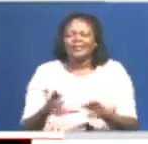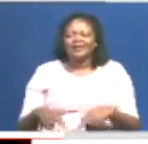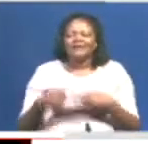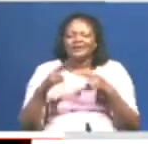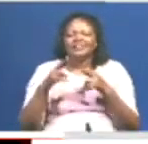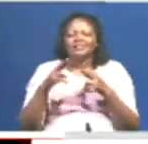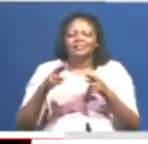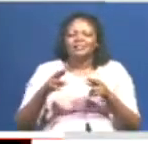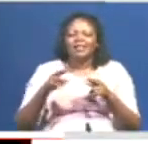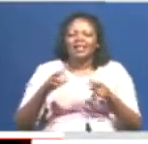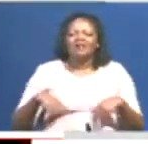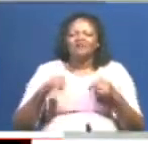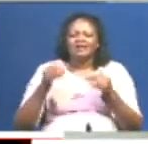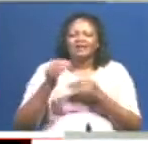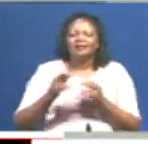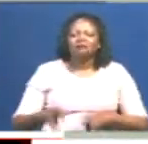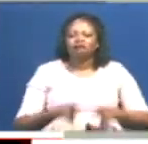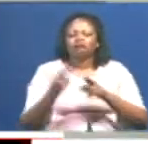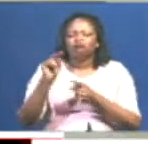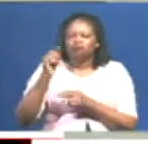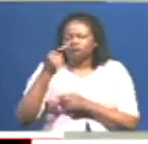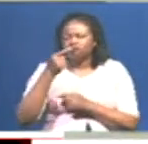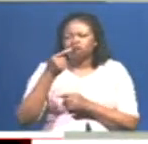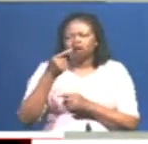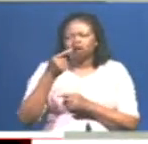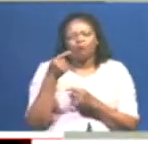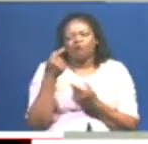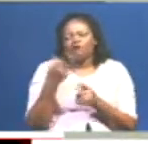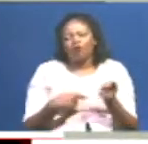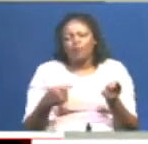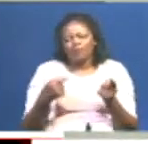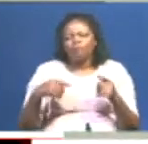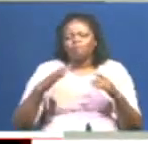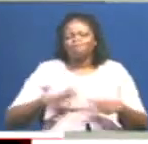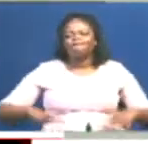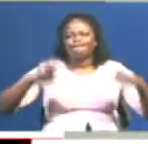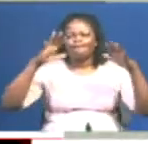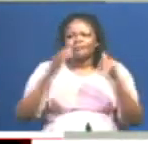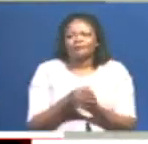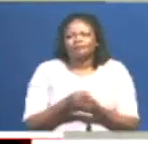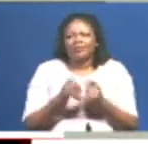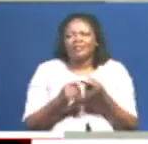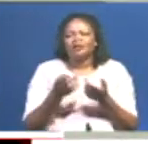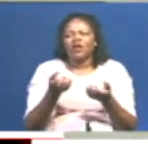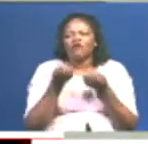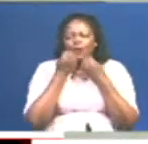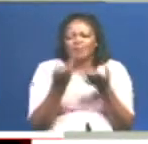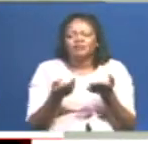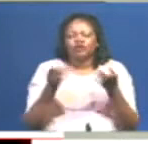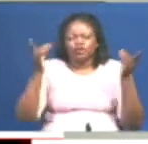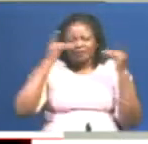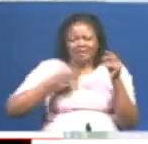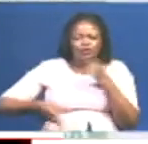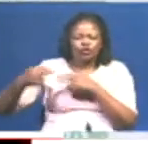Tana from the adverse effects of catastrophic floods. The solution uses data to determine historical patterns of flooding along